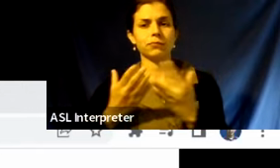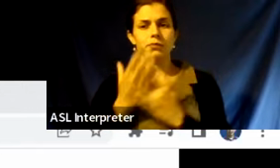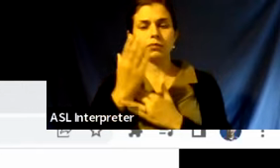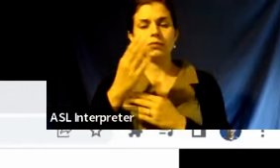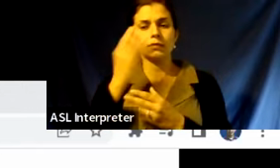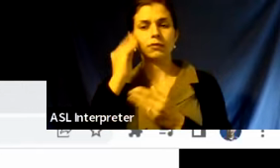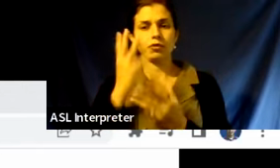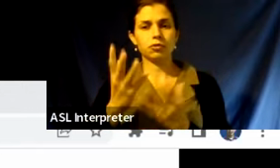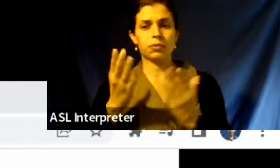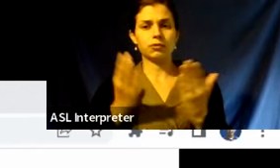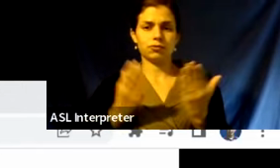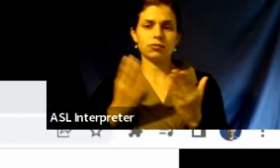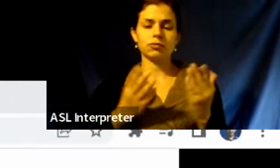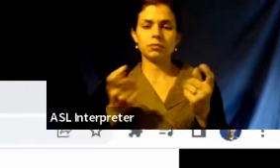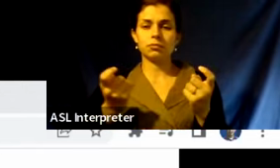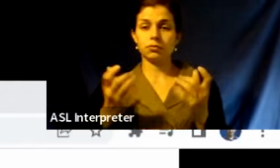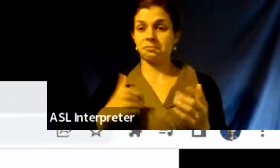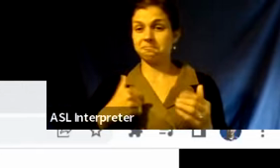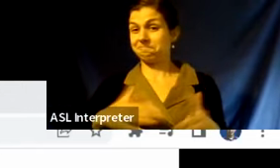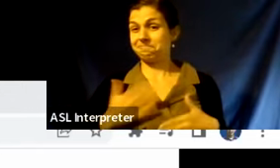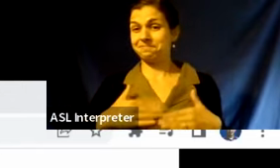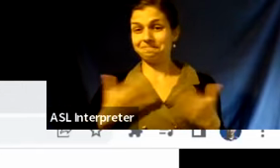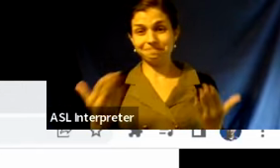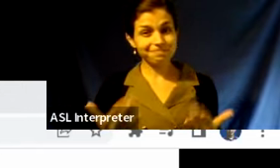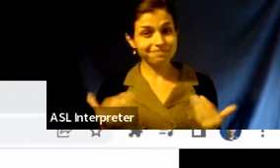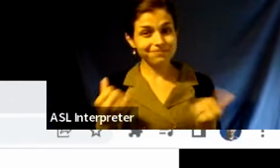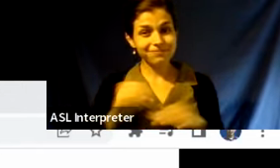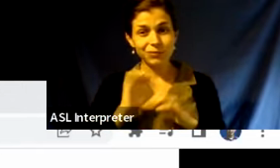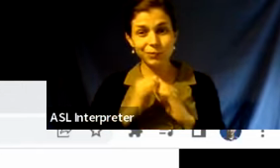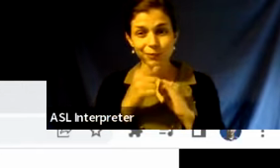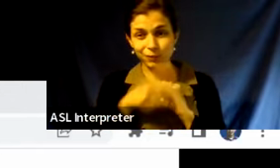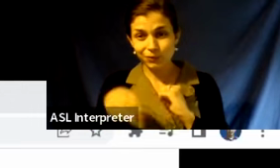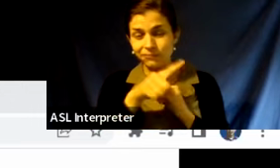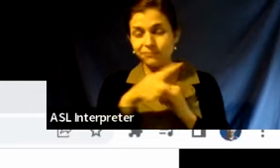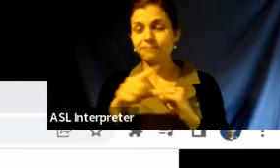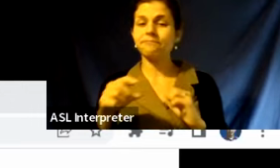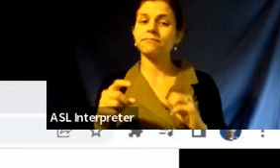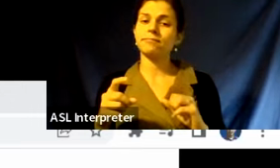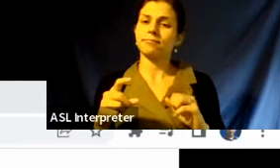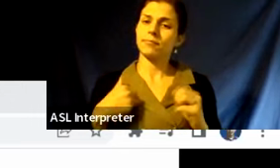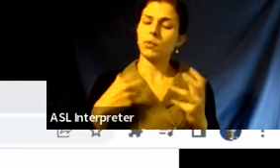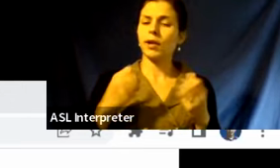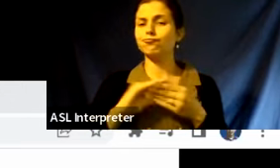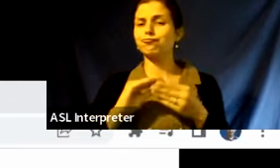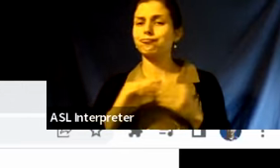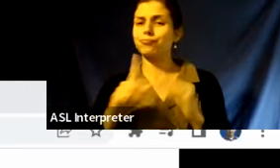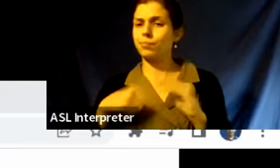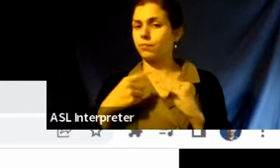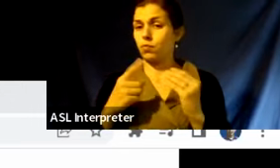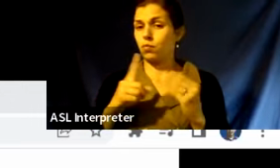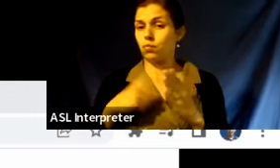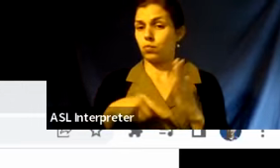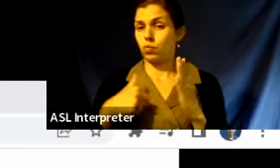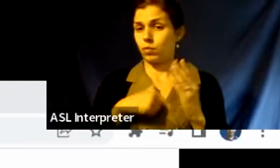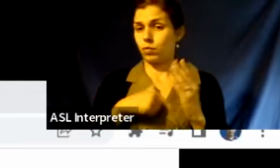manager, and I'm thrilled to be here tonight with you to share a little bit about what we can offer your students in our technology